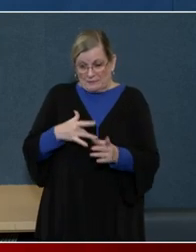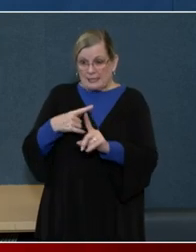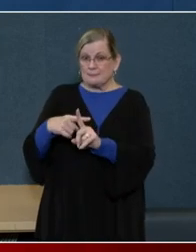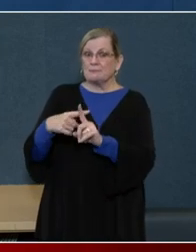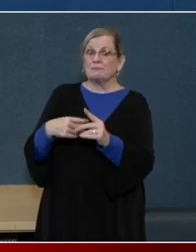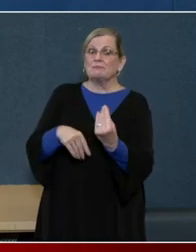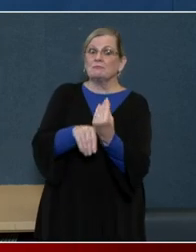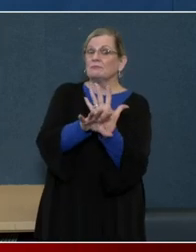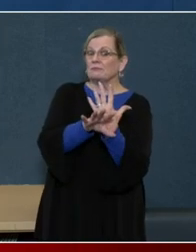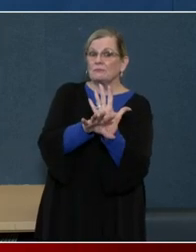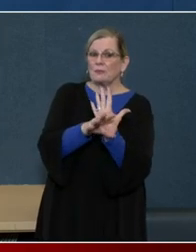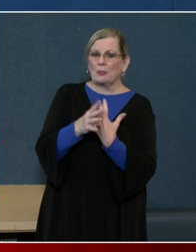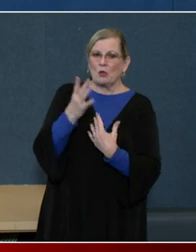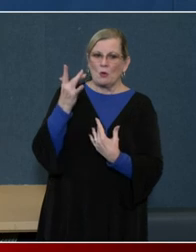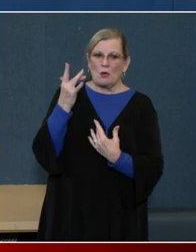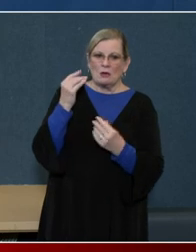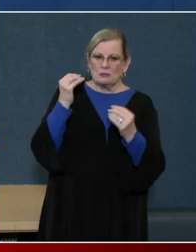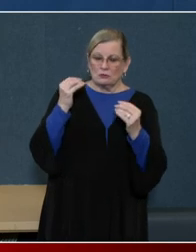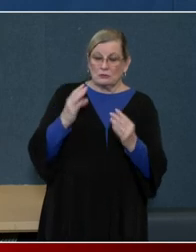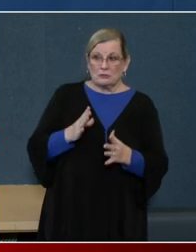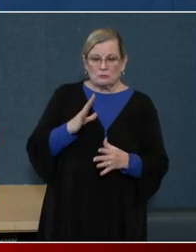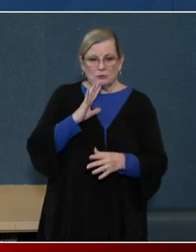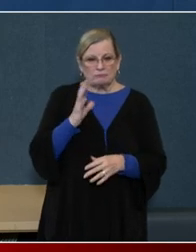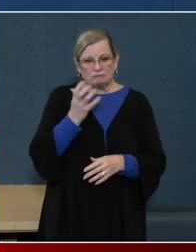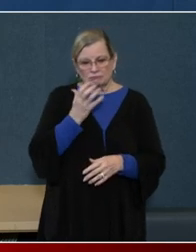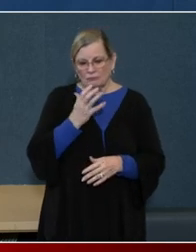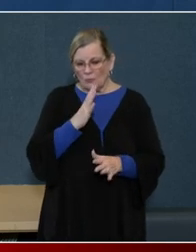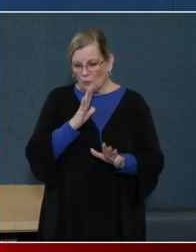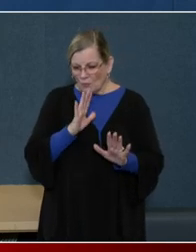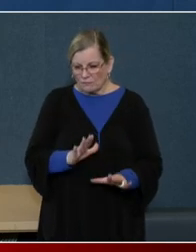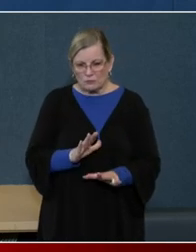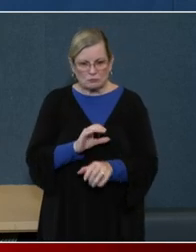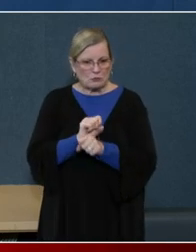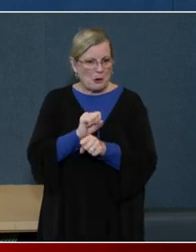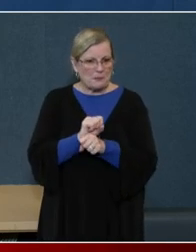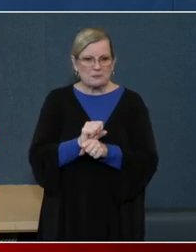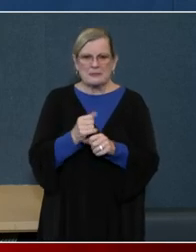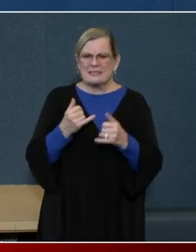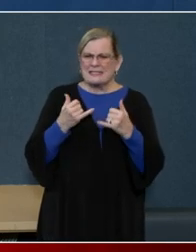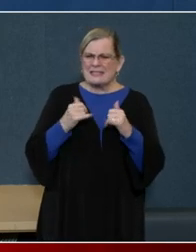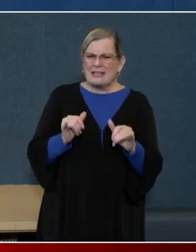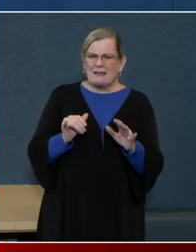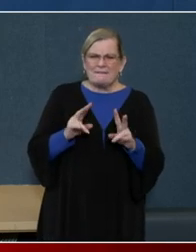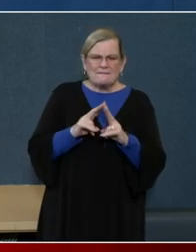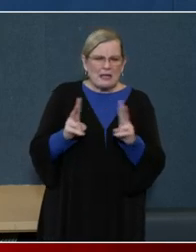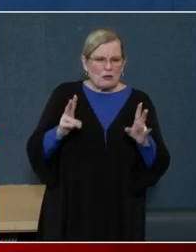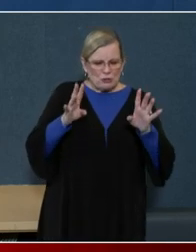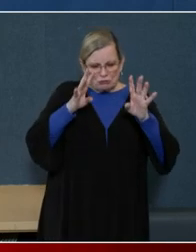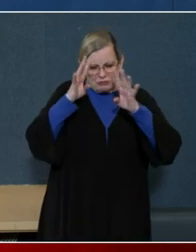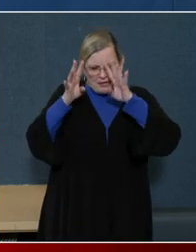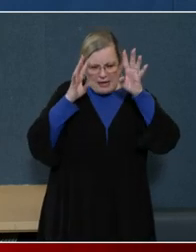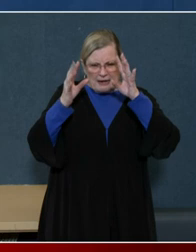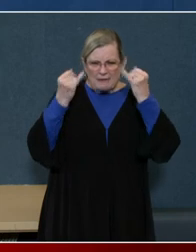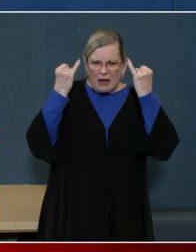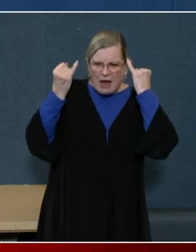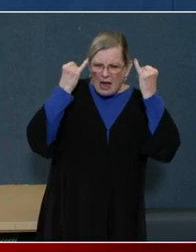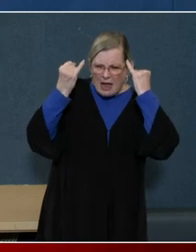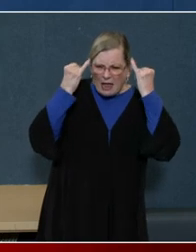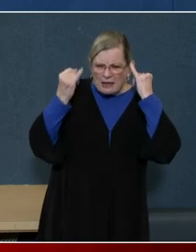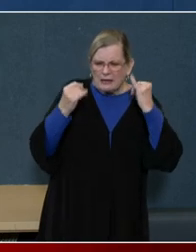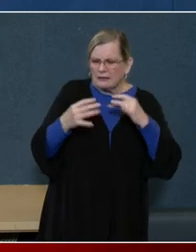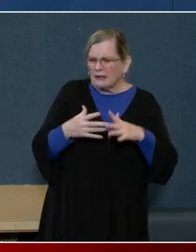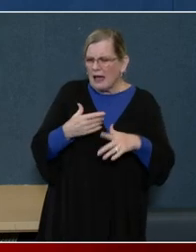our teachers. And they continue to exercise creativity, create enriching activities for our